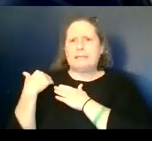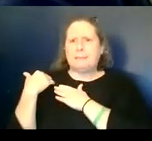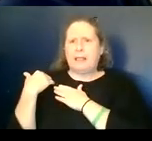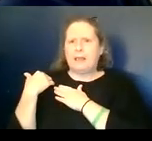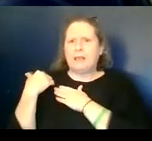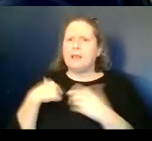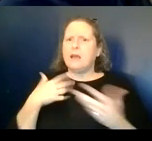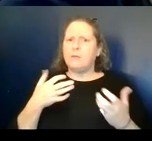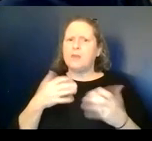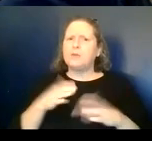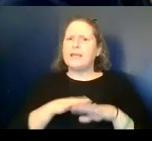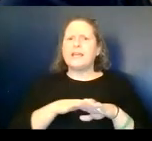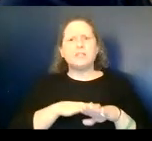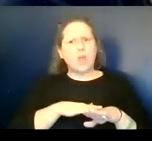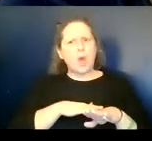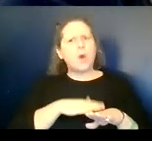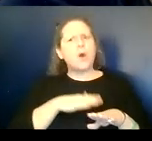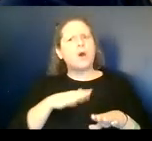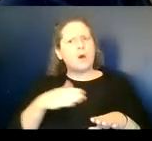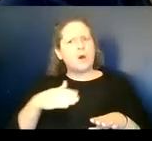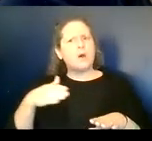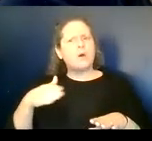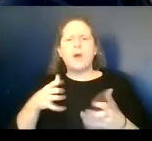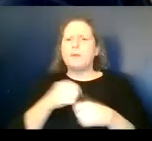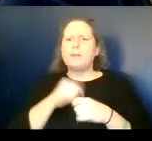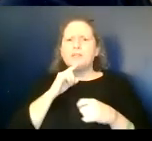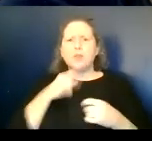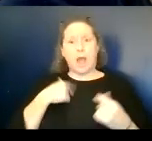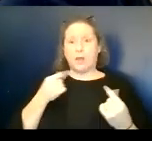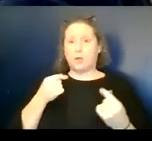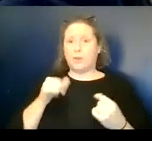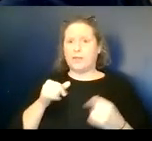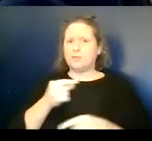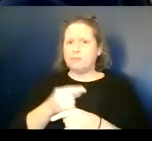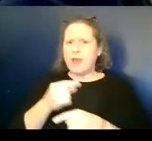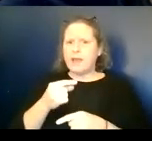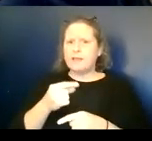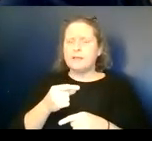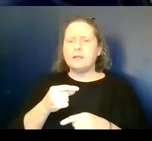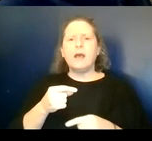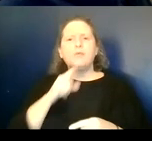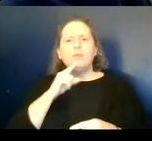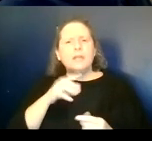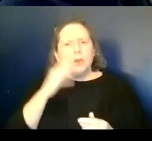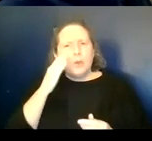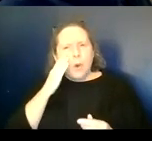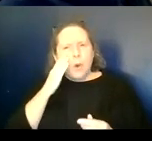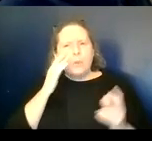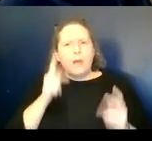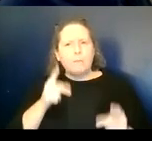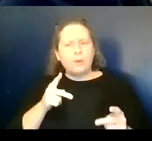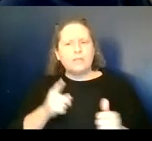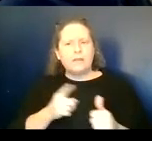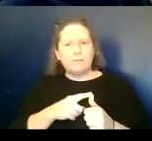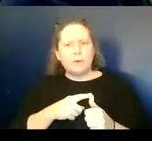to take things slow. I really want to make sure that I do it right, get to know a person, feel comfortable,